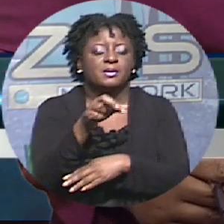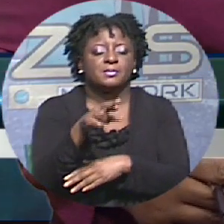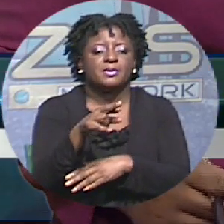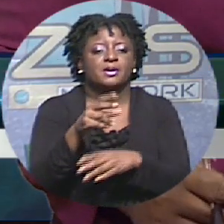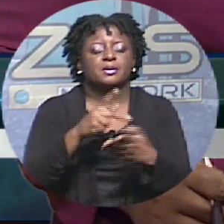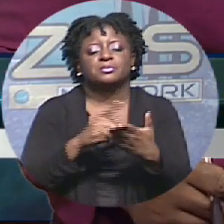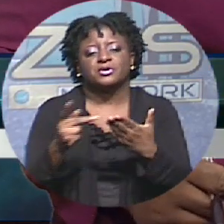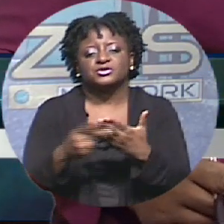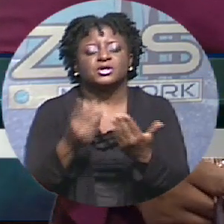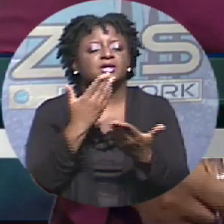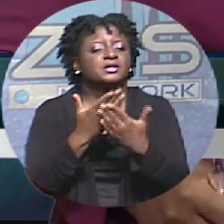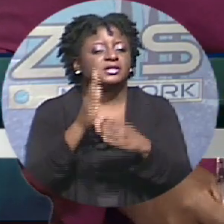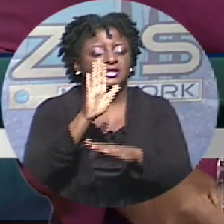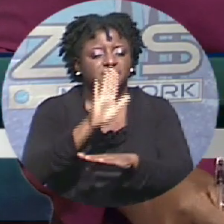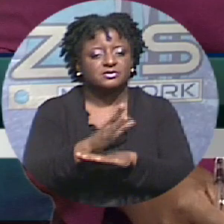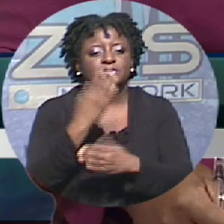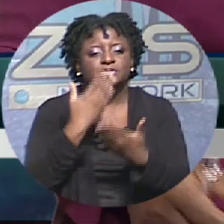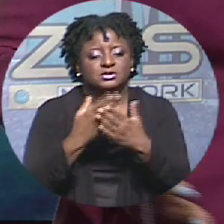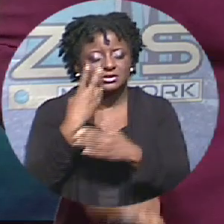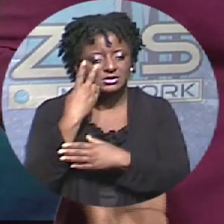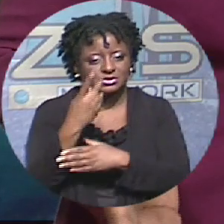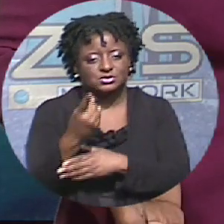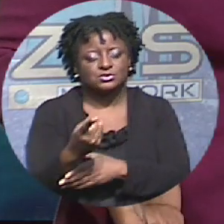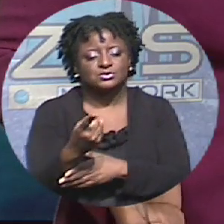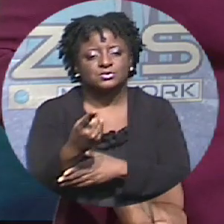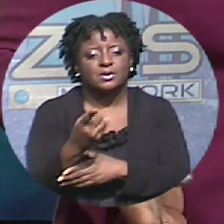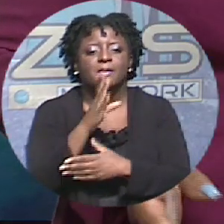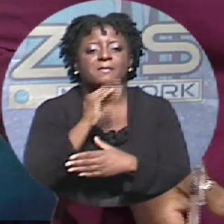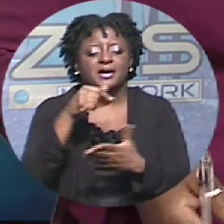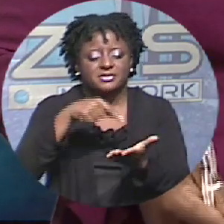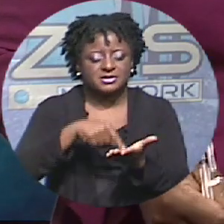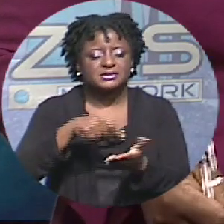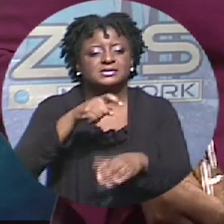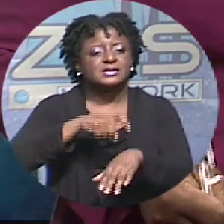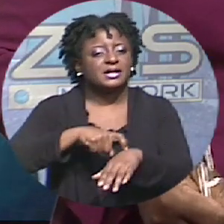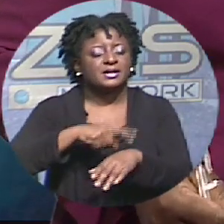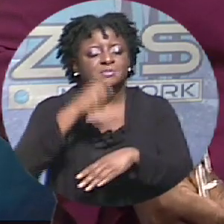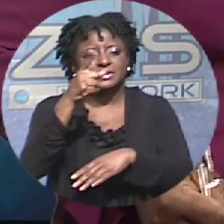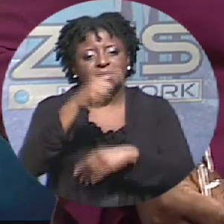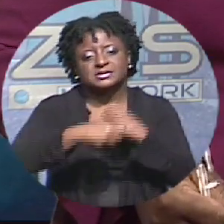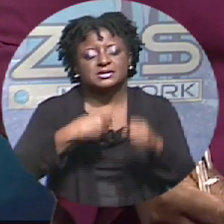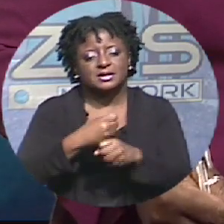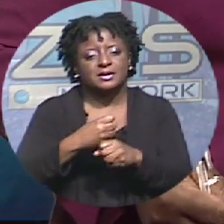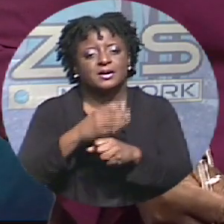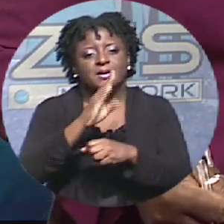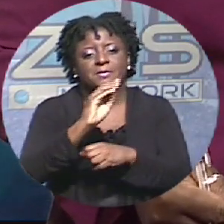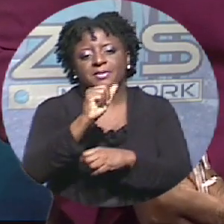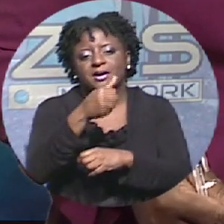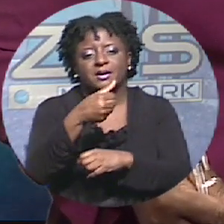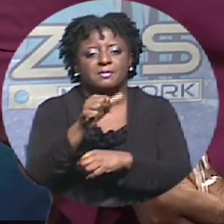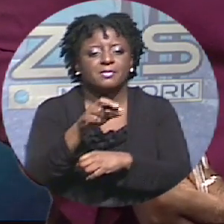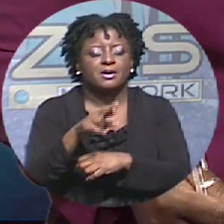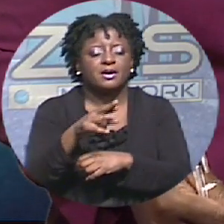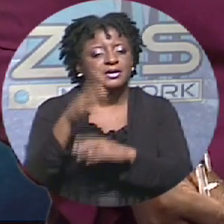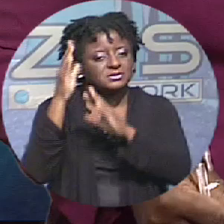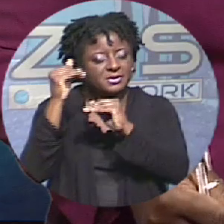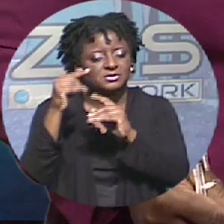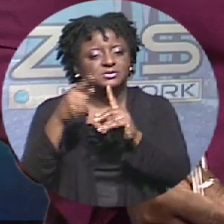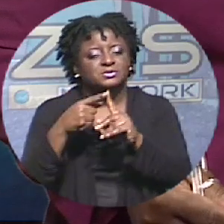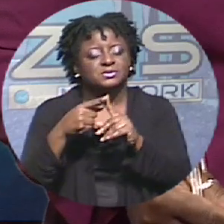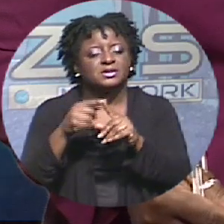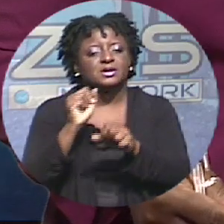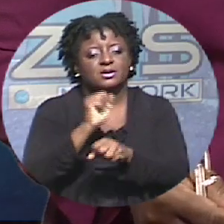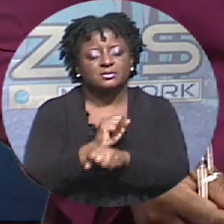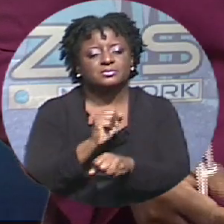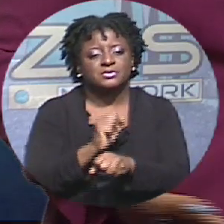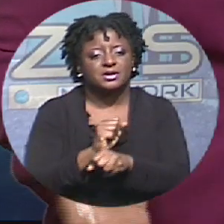Munnings. It's always good to see you. Thanks so much for tuning in. By this time next year, Baha Mar is expected to be up and running, providing the much anticipated injection